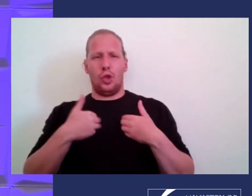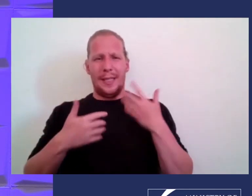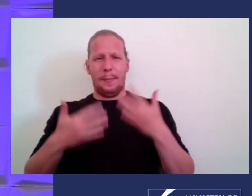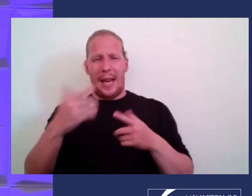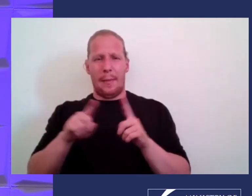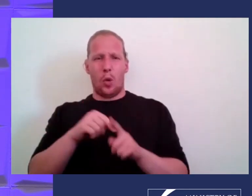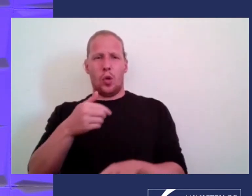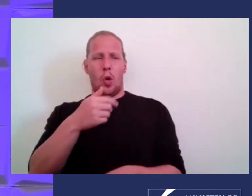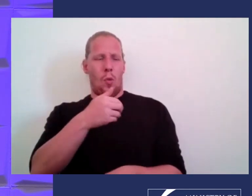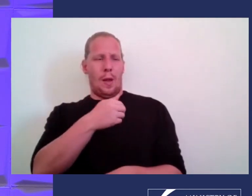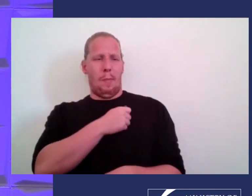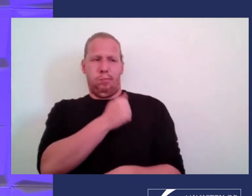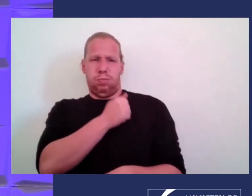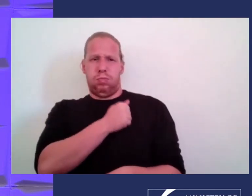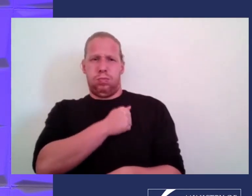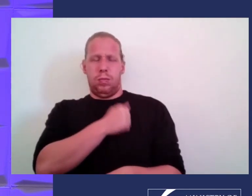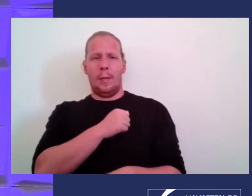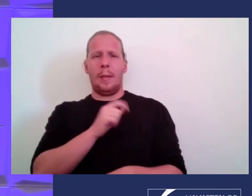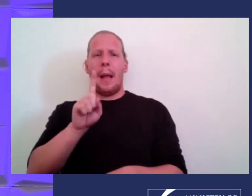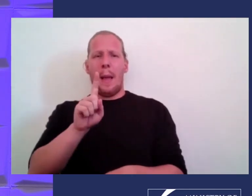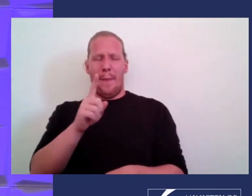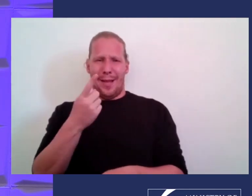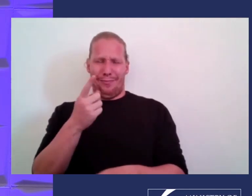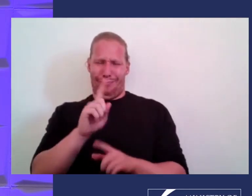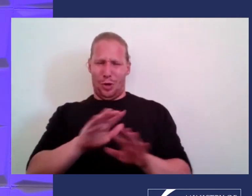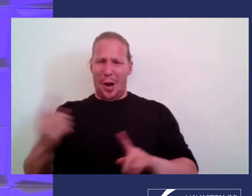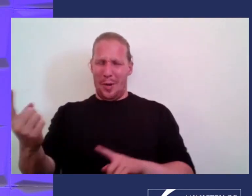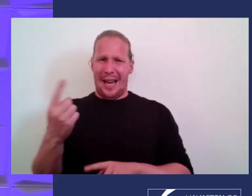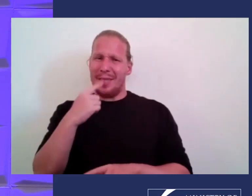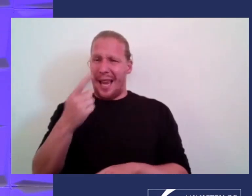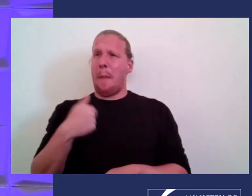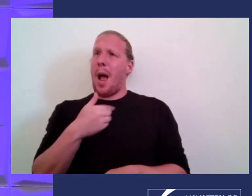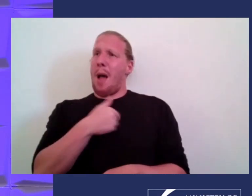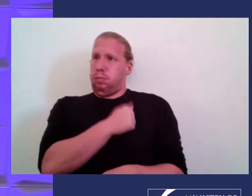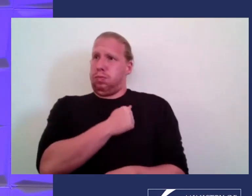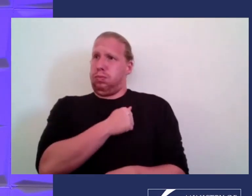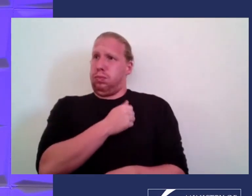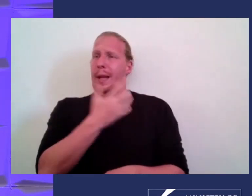But children don't tend to come to you and say, I'm having palpitations. One child that I've seen